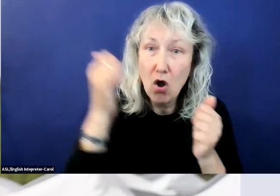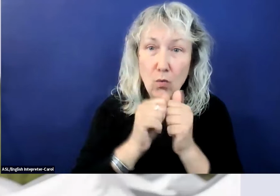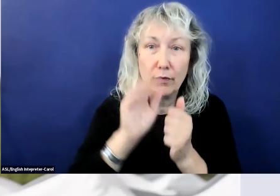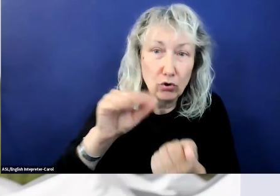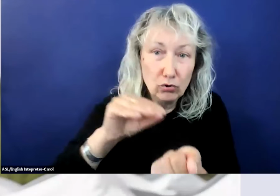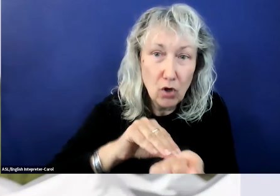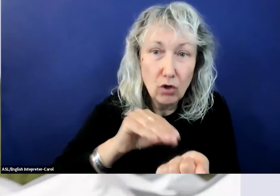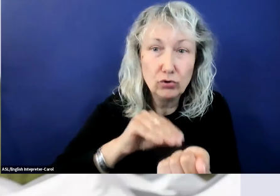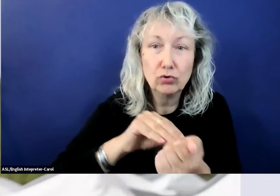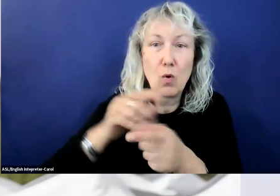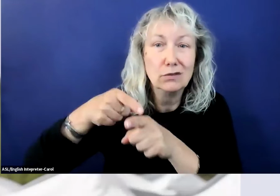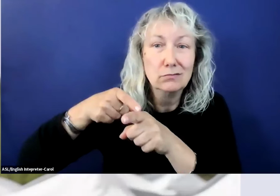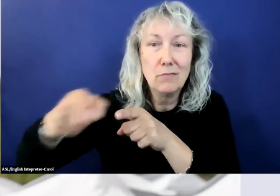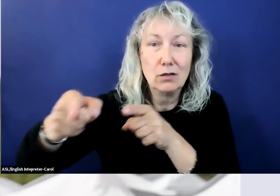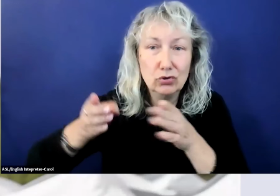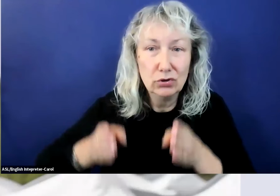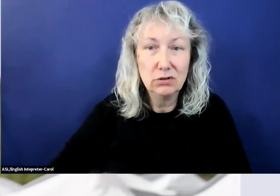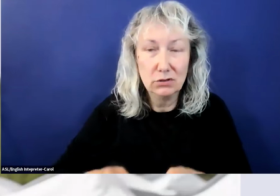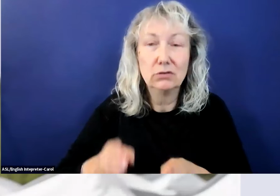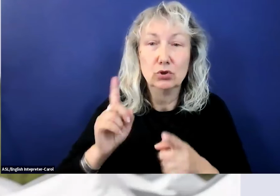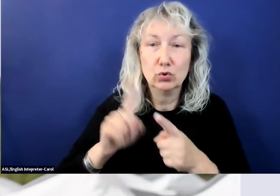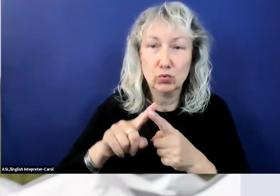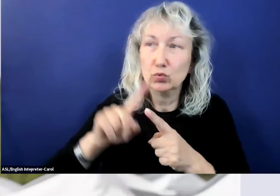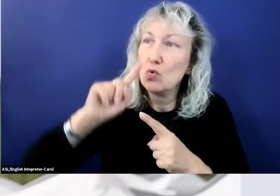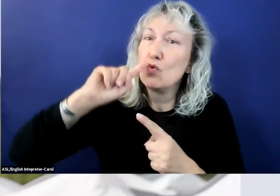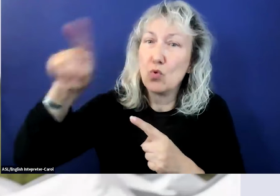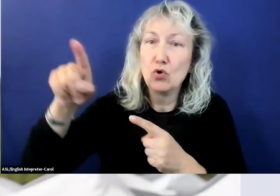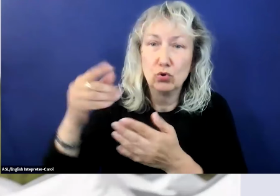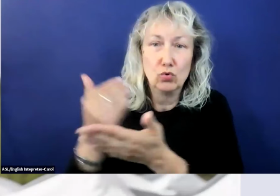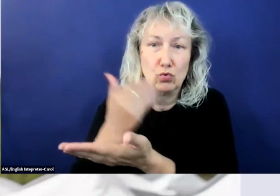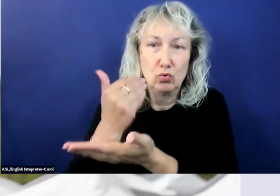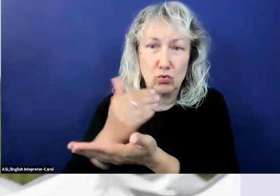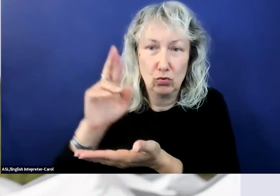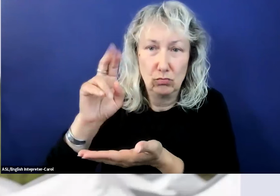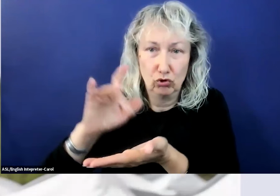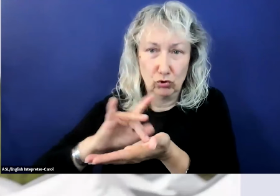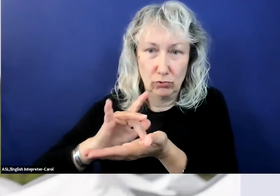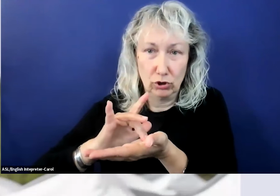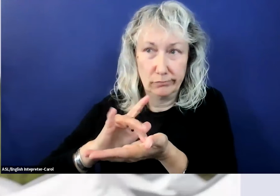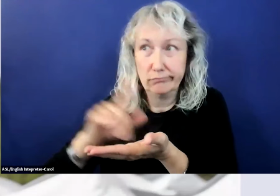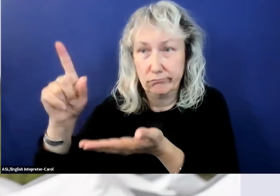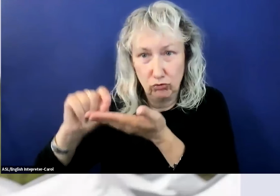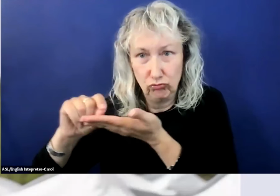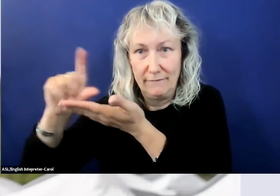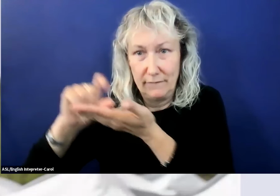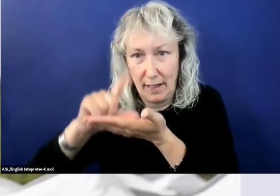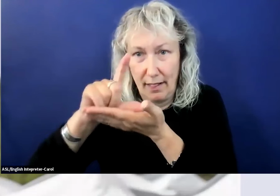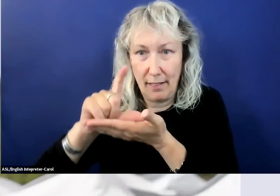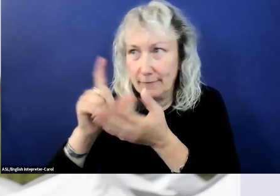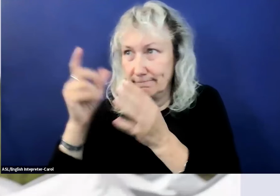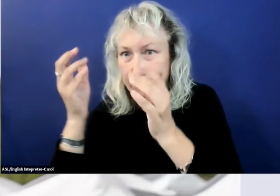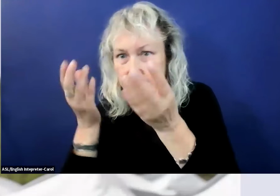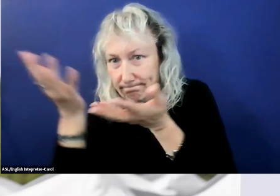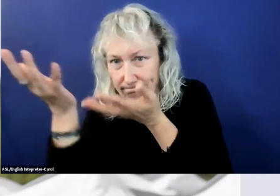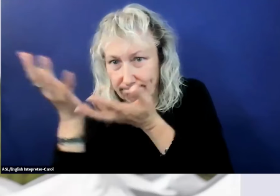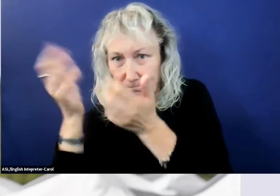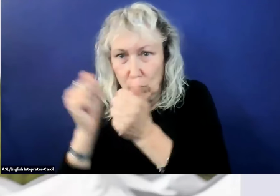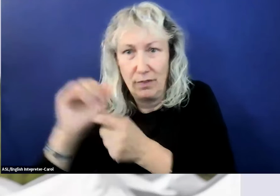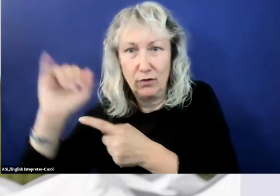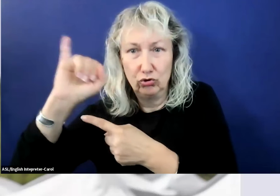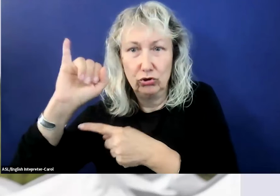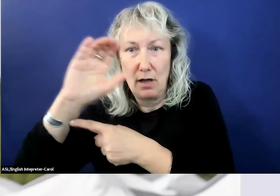specialist and get new prescriptions and refill them. They can then work with the insurance companies to get